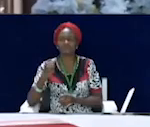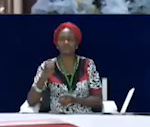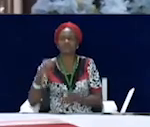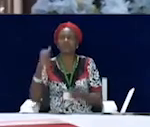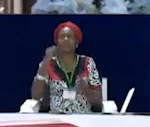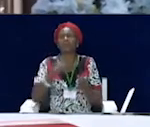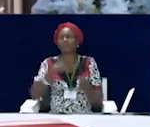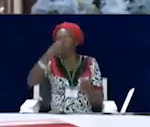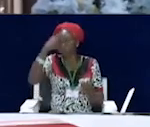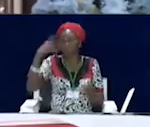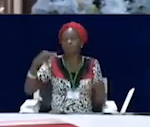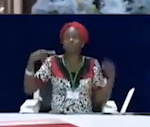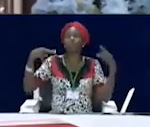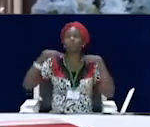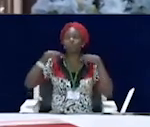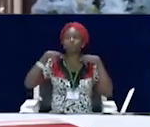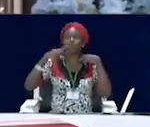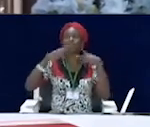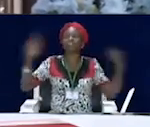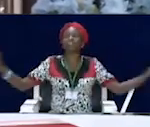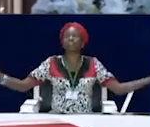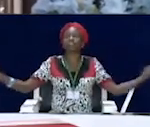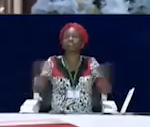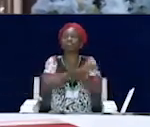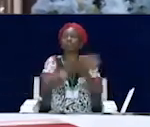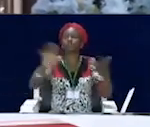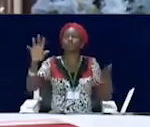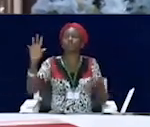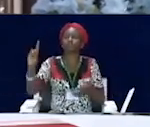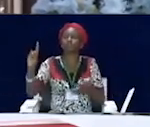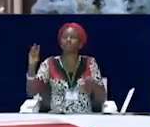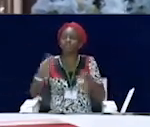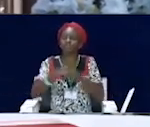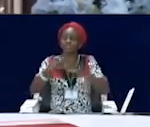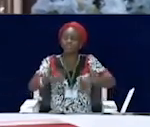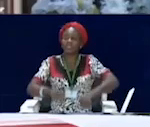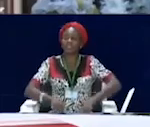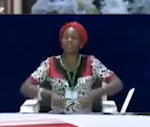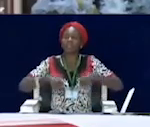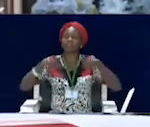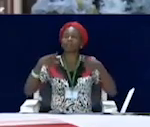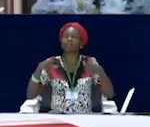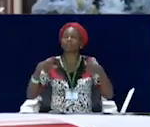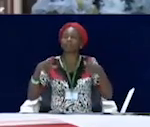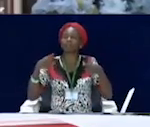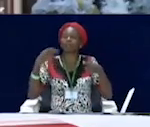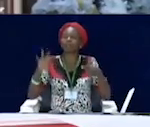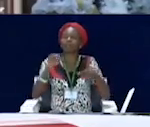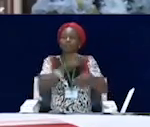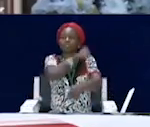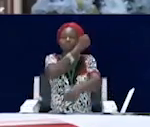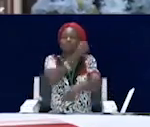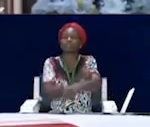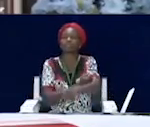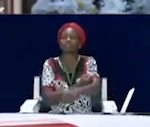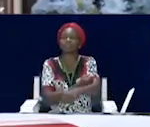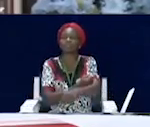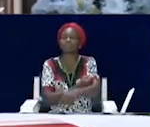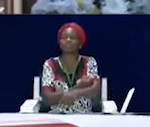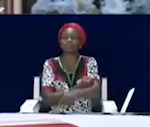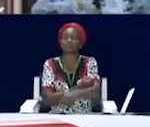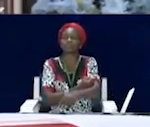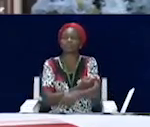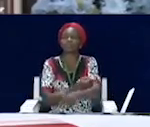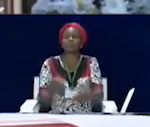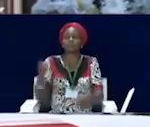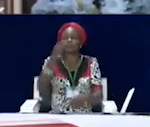And because the yokes were destroyed in the life of Samson, you know